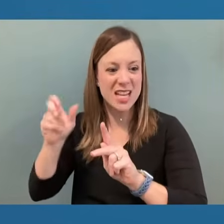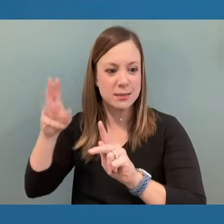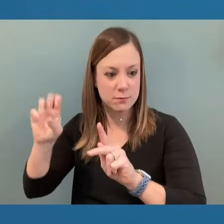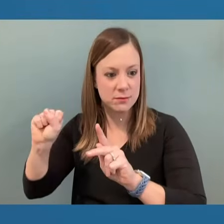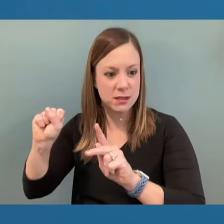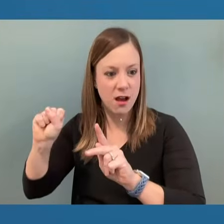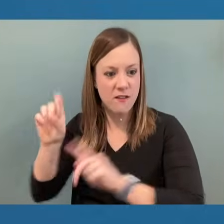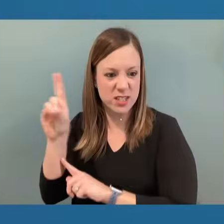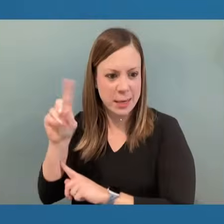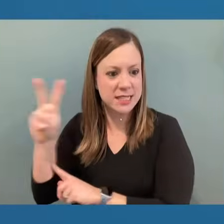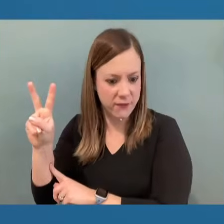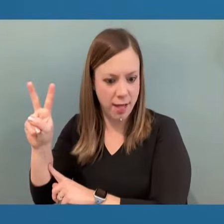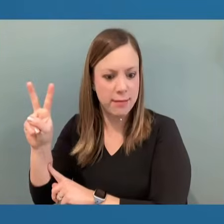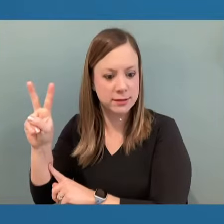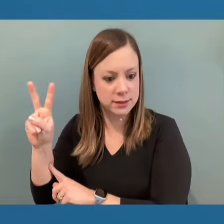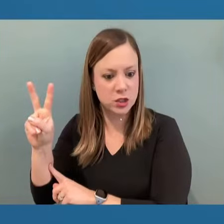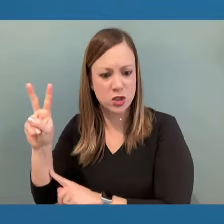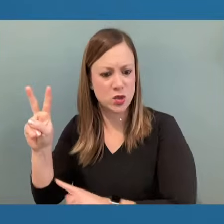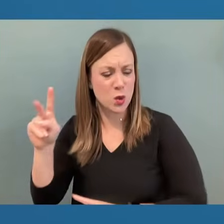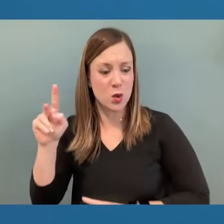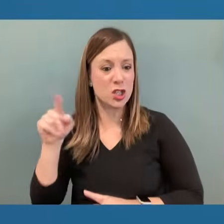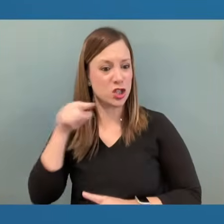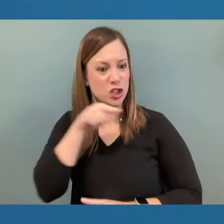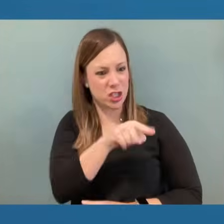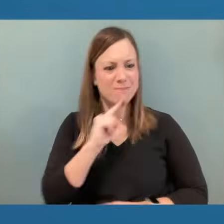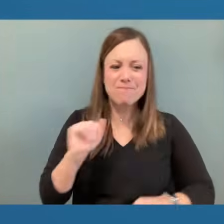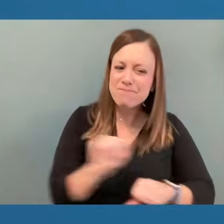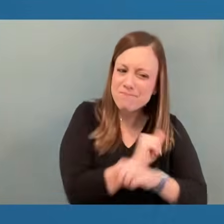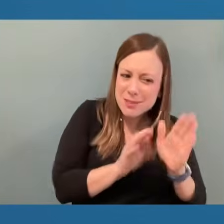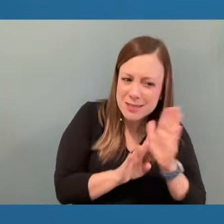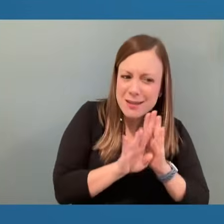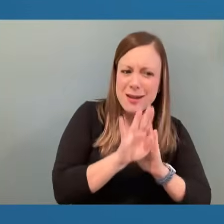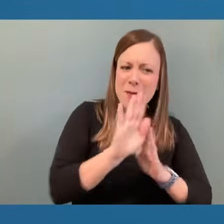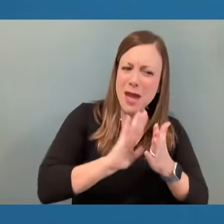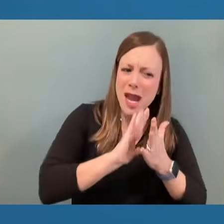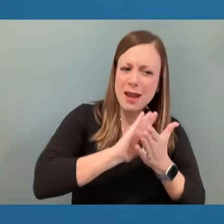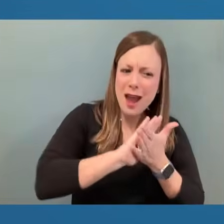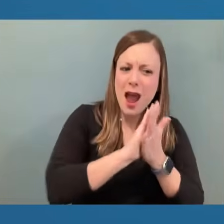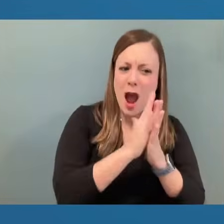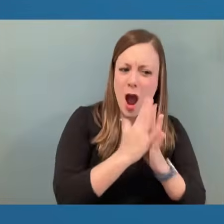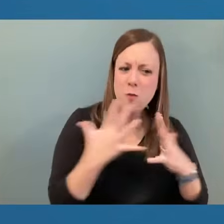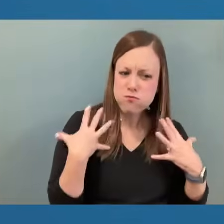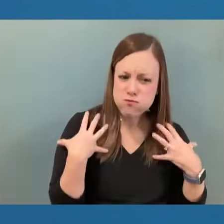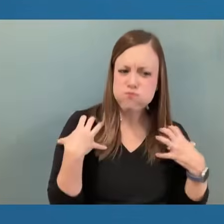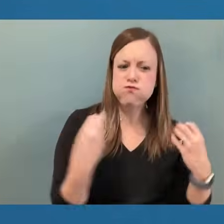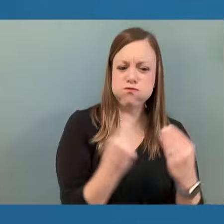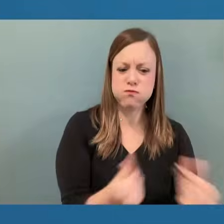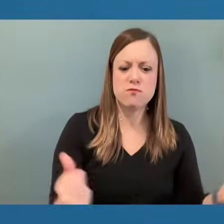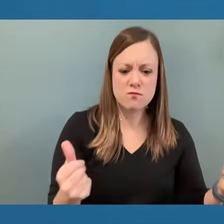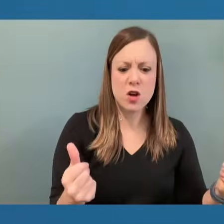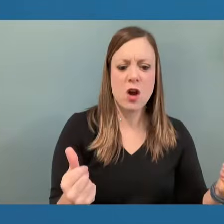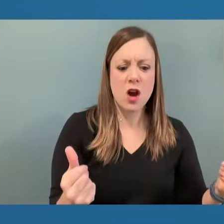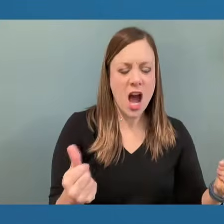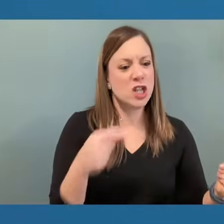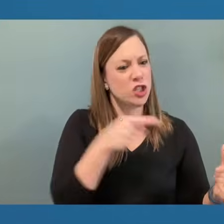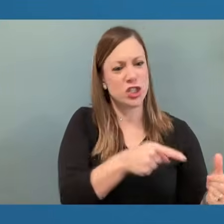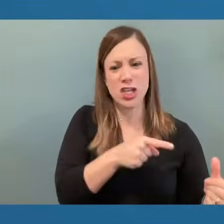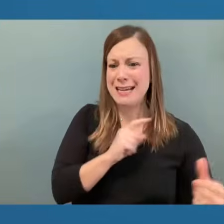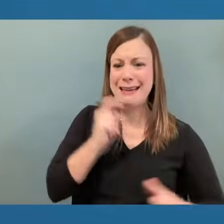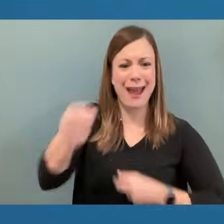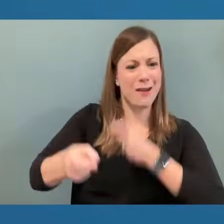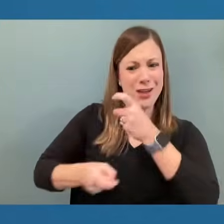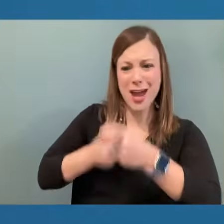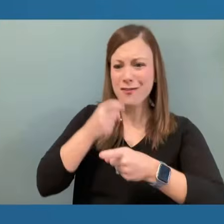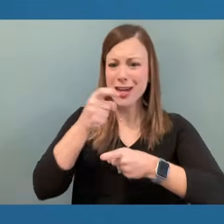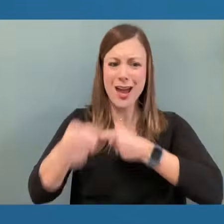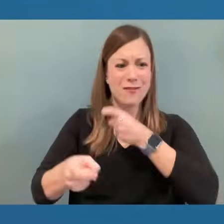giving back, even later in life. And so, to see her lose her voice and have her ability to function because of ALS was hard for all of